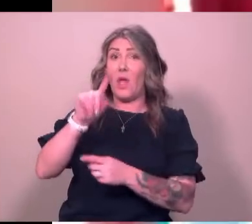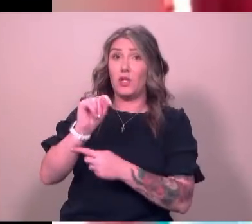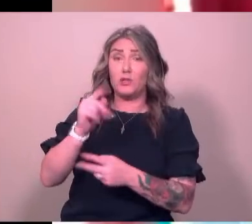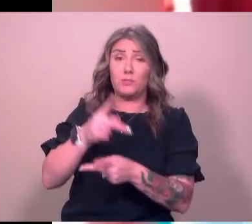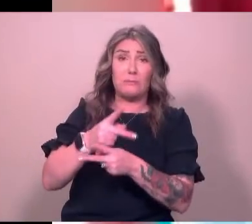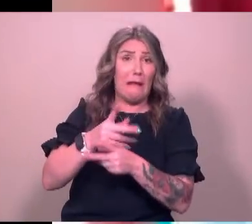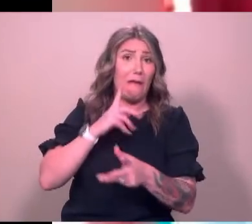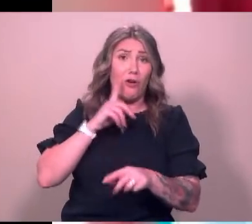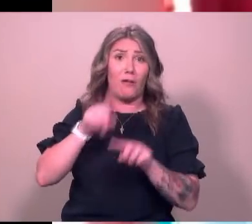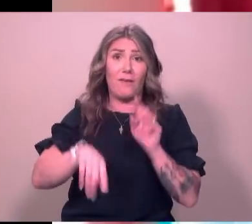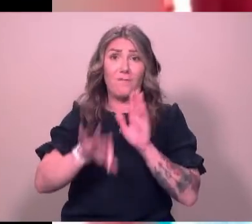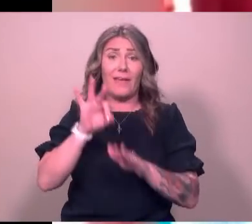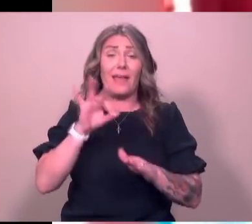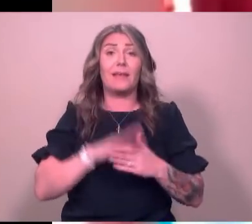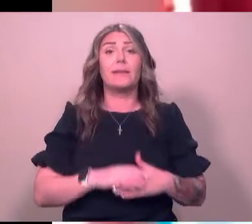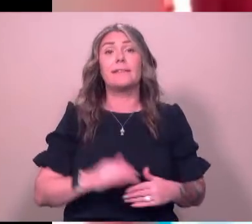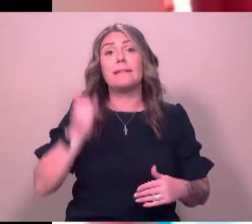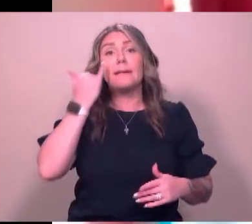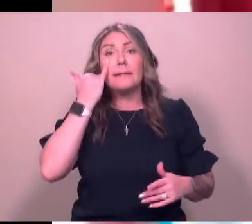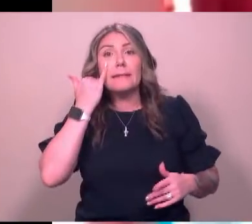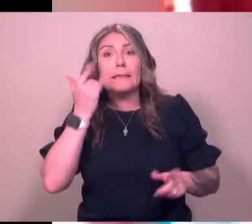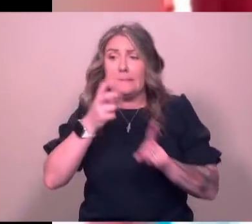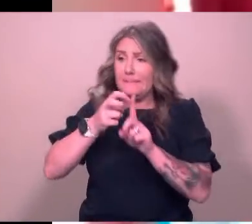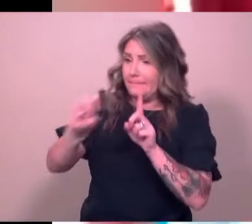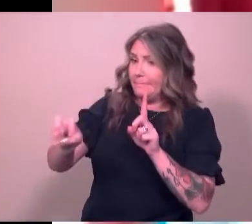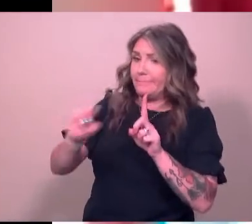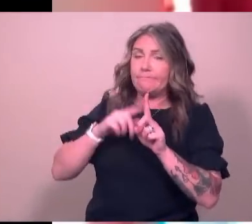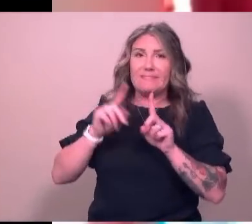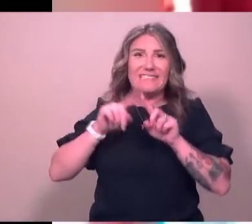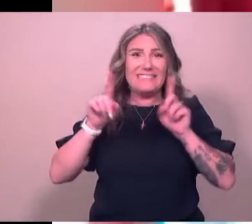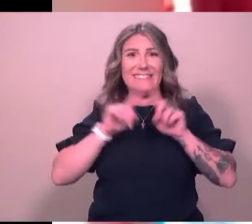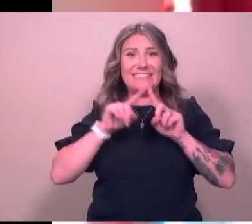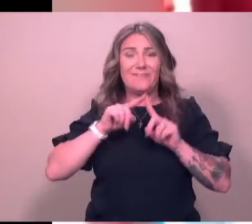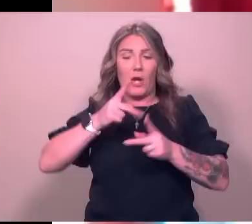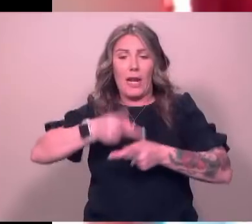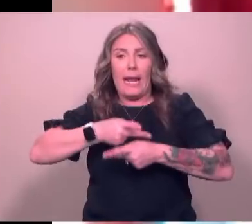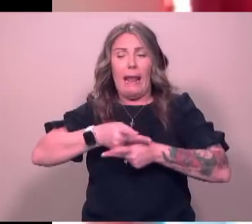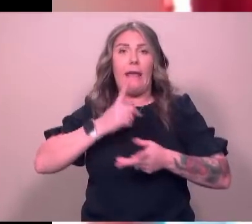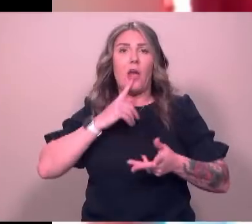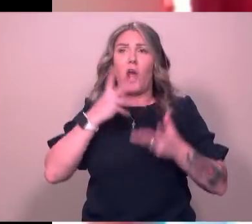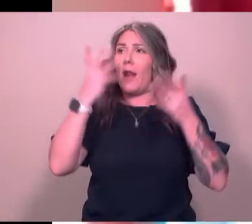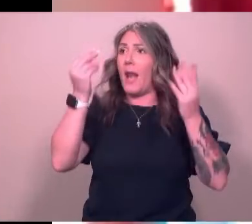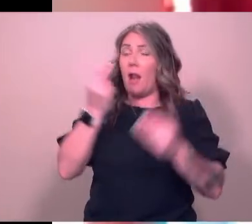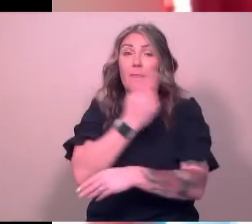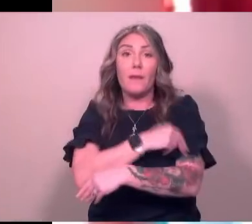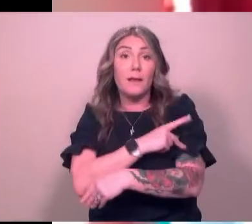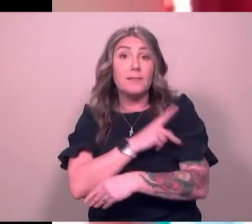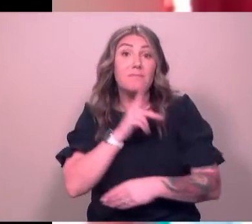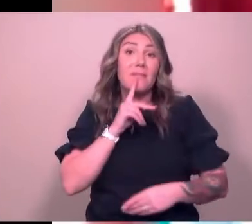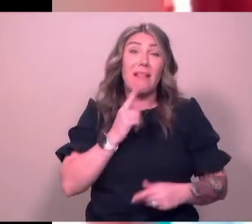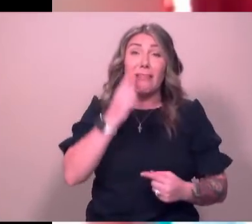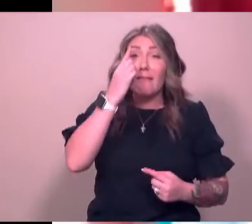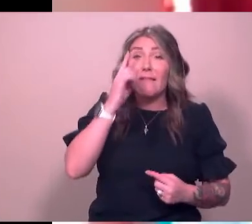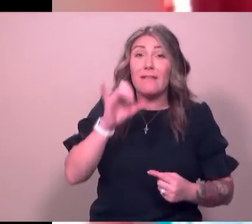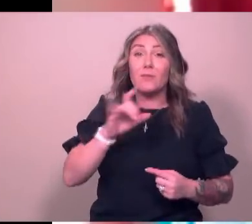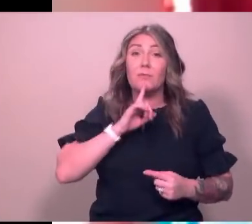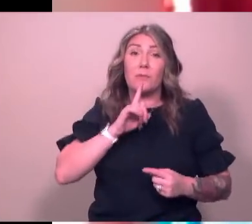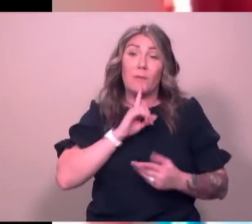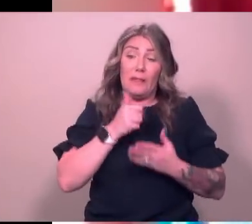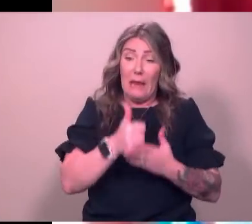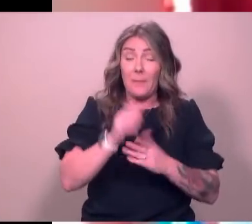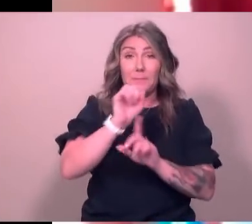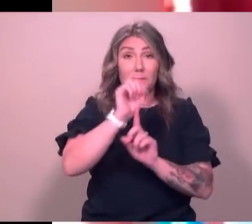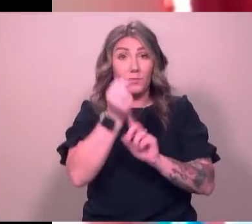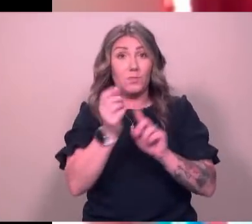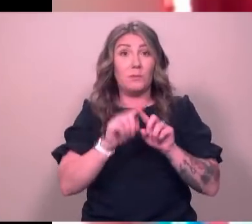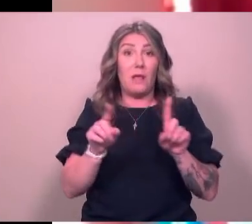them. If you could get them into a different, care situation and out of the hospital, I think that would really help the situations too.